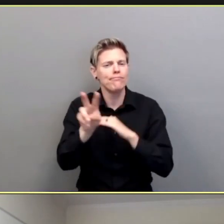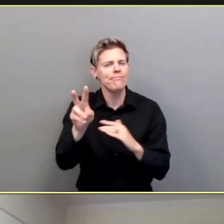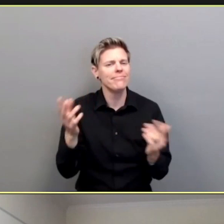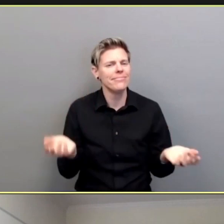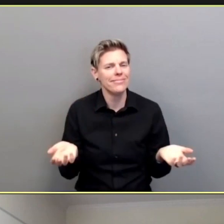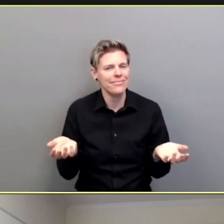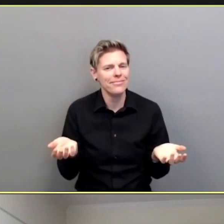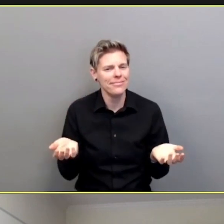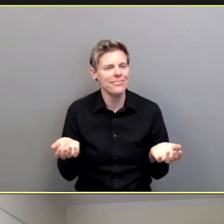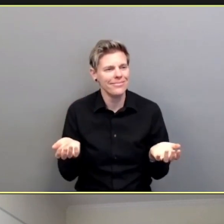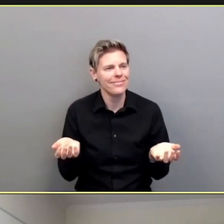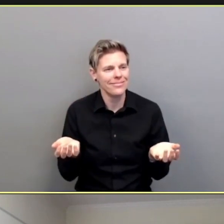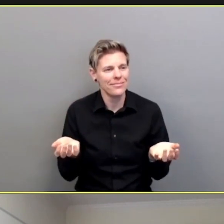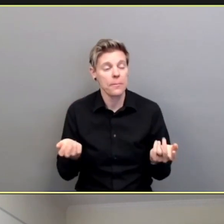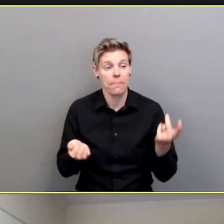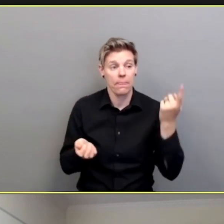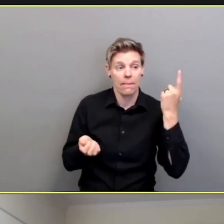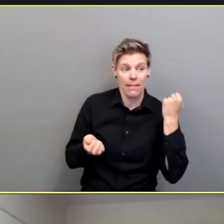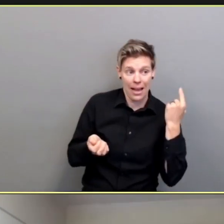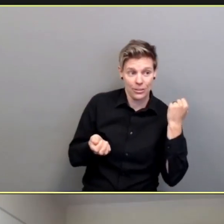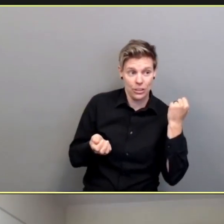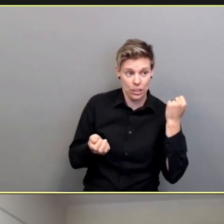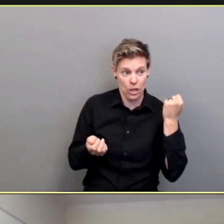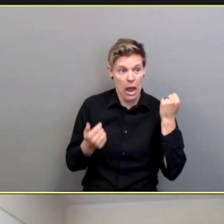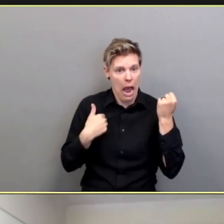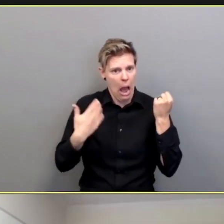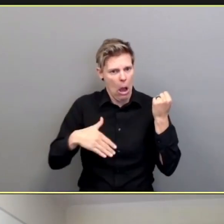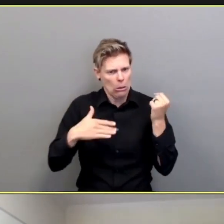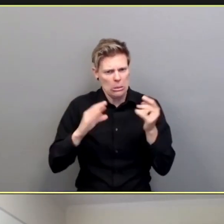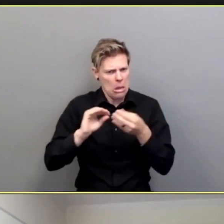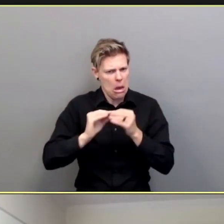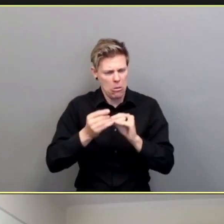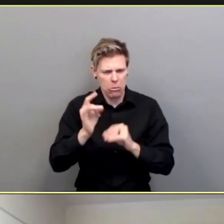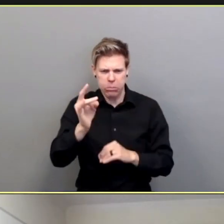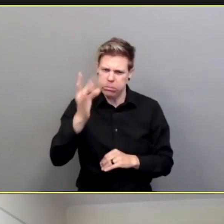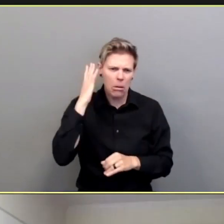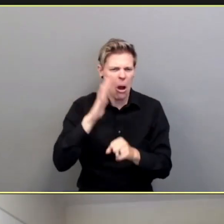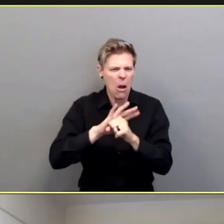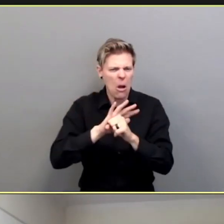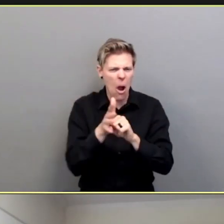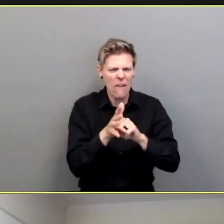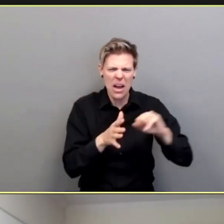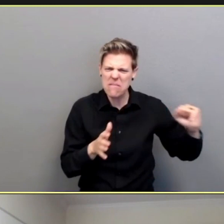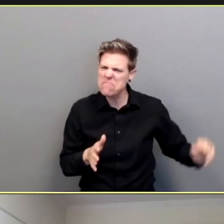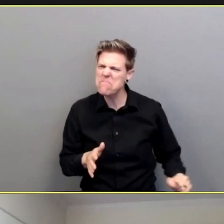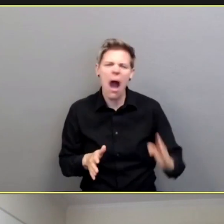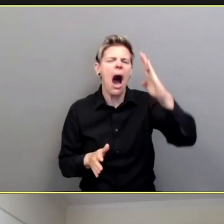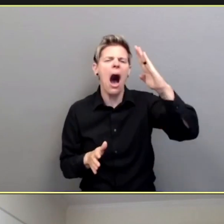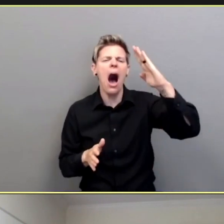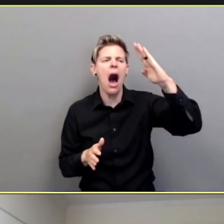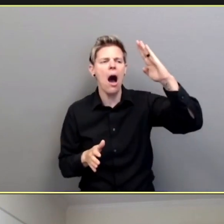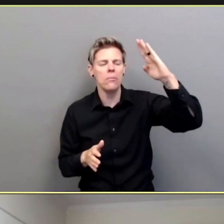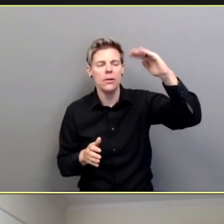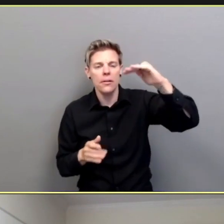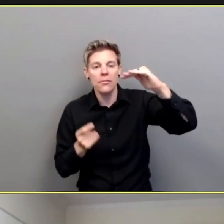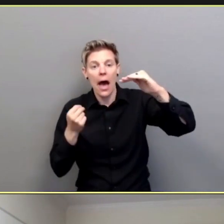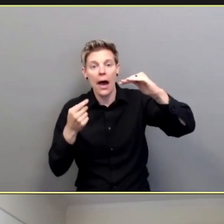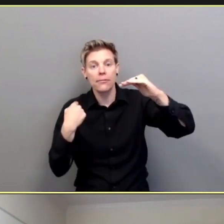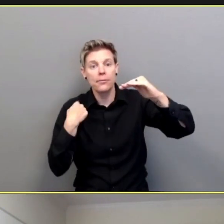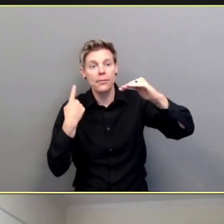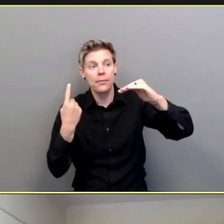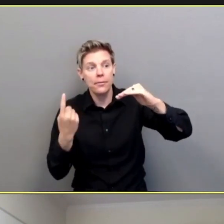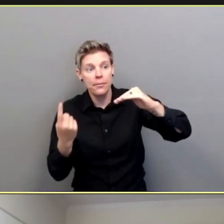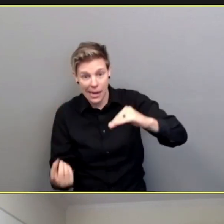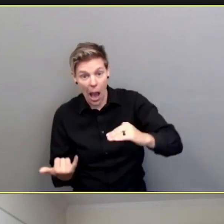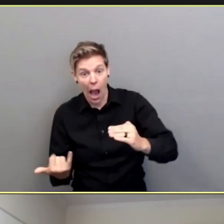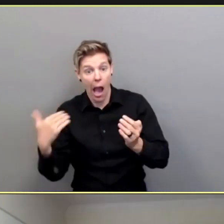Day last year, we're at a peak, this year. And so I am hopeful that it